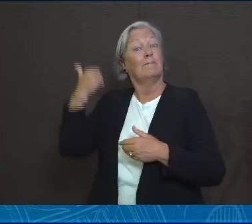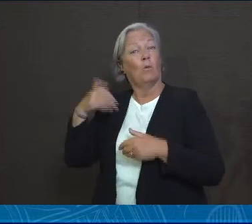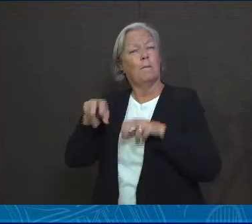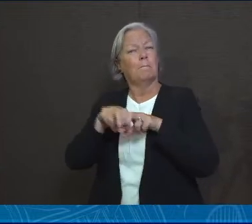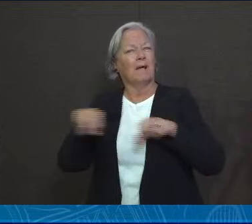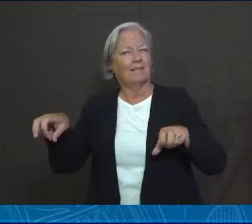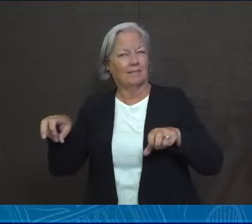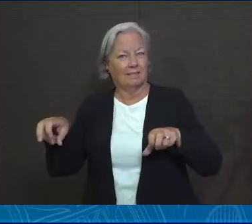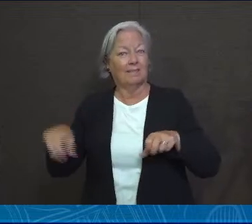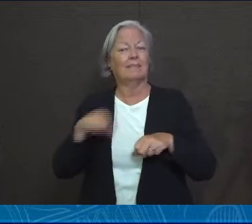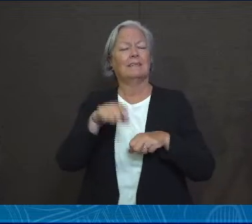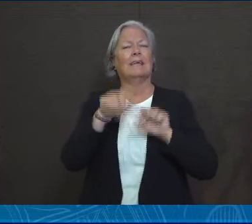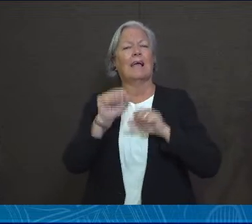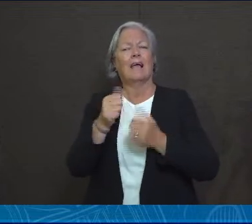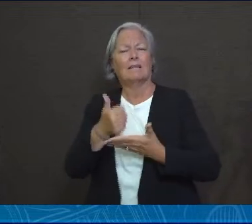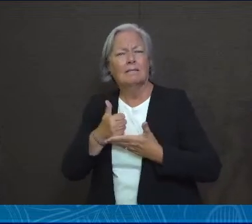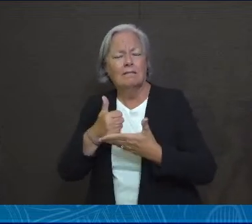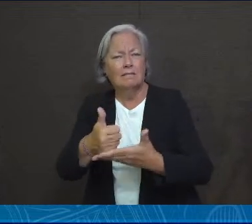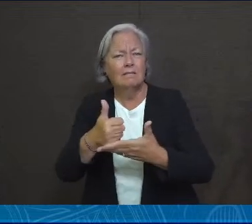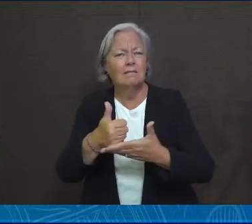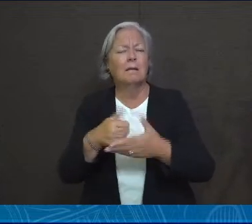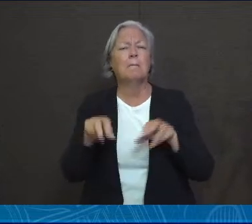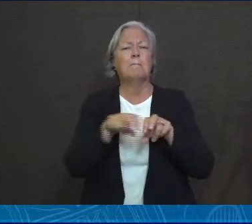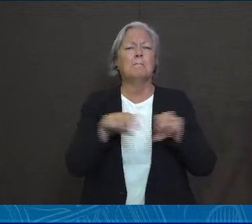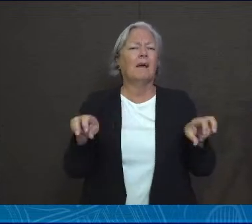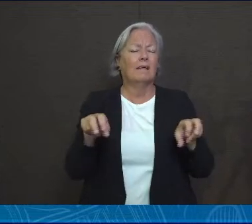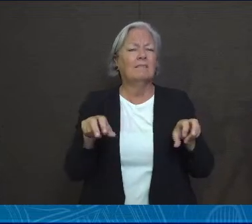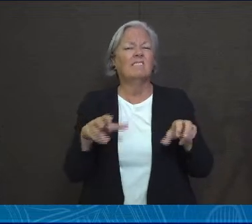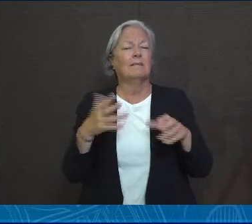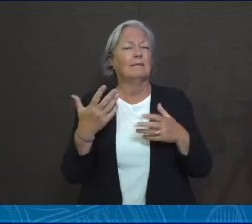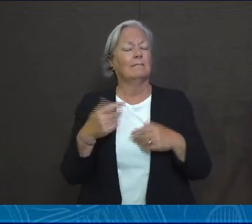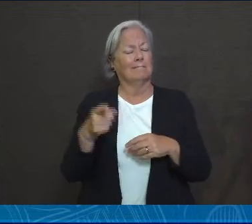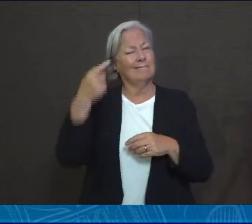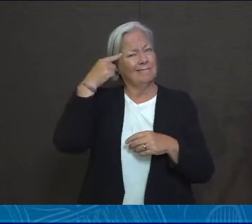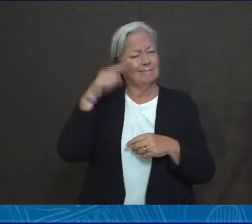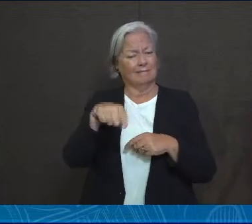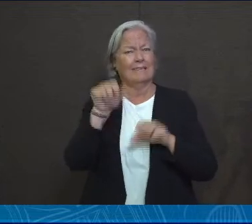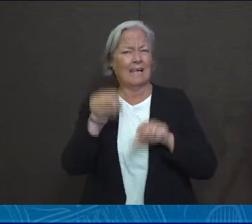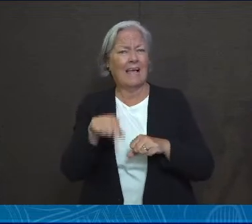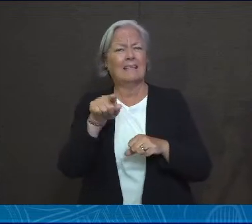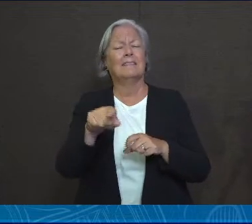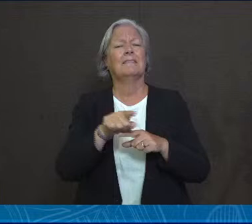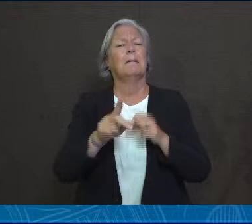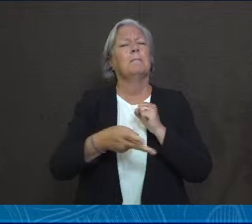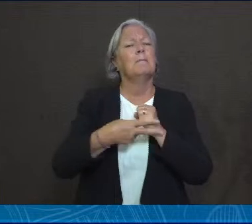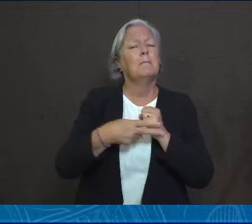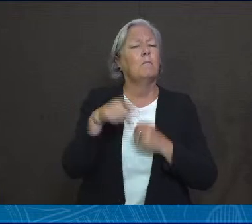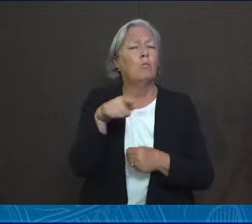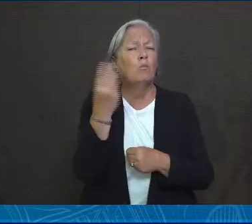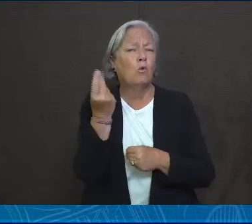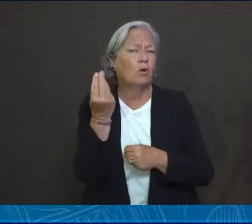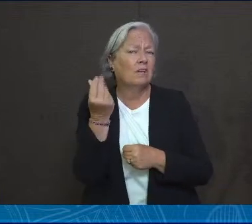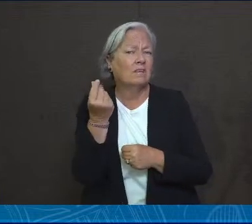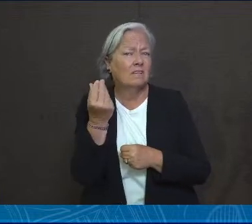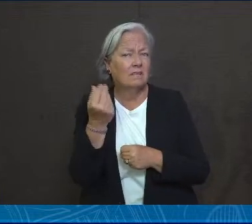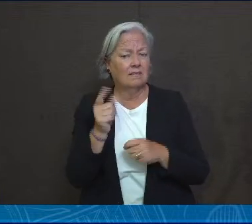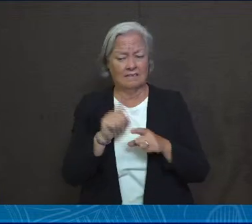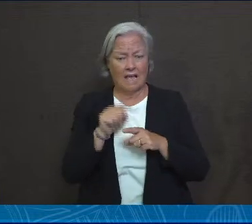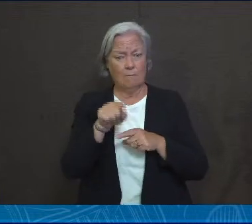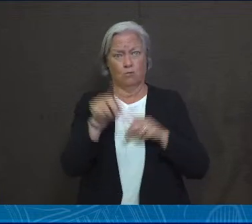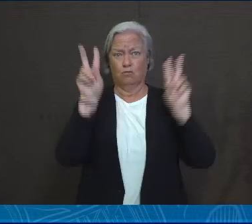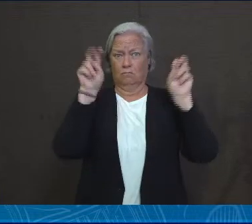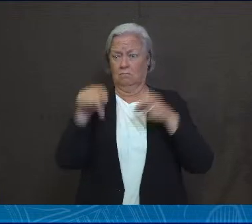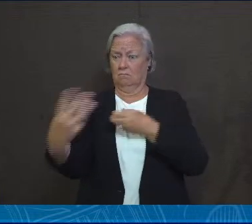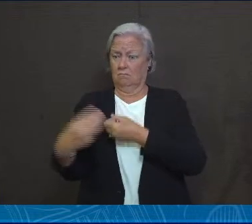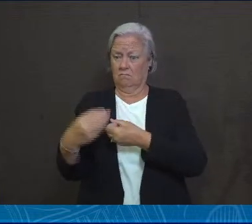only empowers the community, it not only increases resilience, but it saves money. For every dollar invested in anticipatory action, it